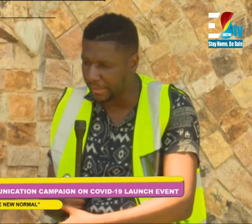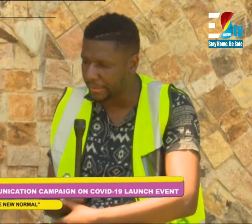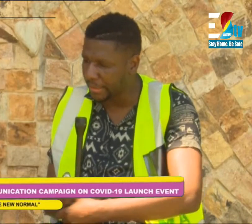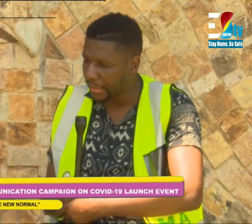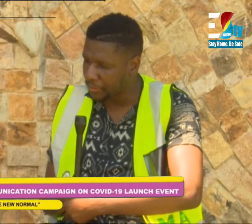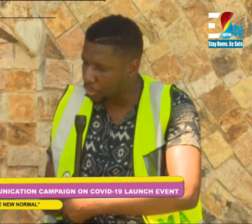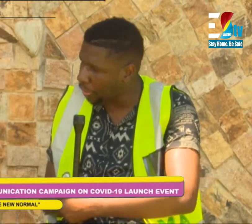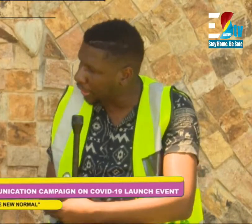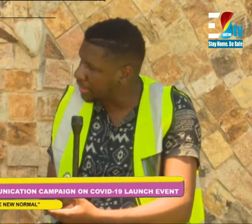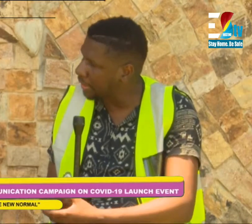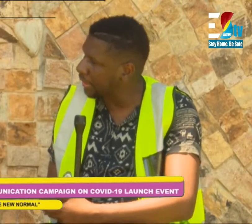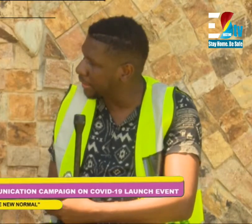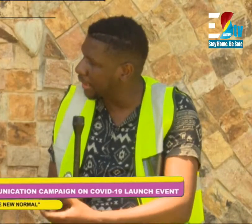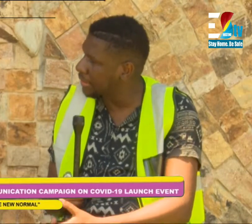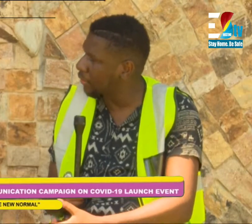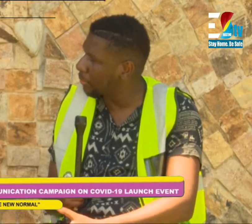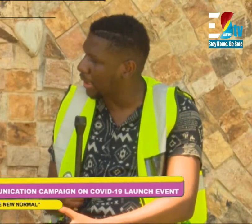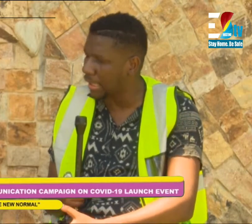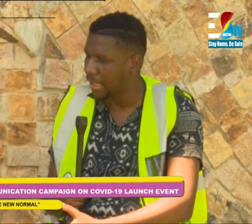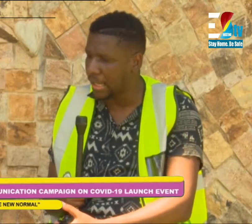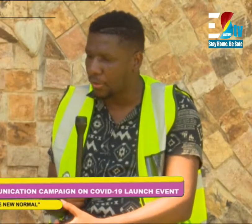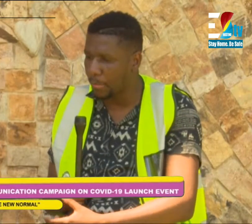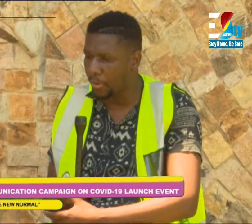Bambisane song as the industry